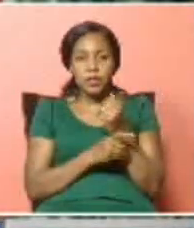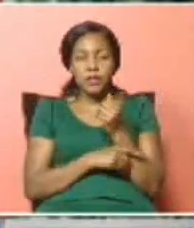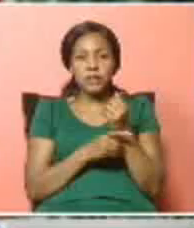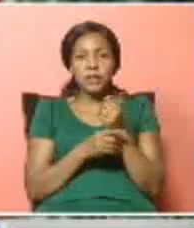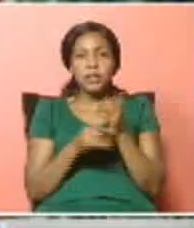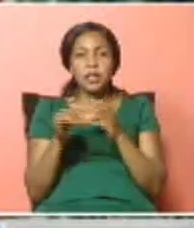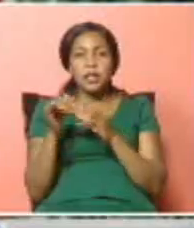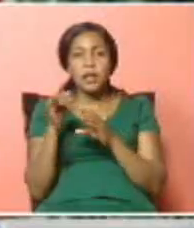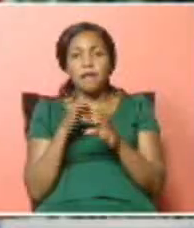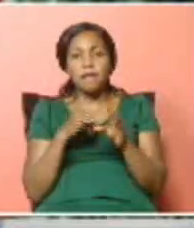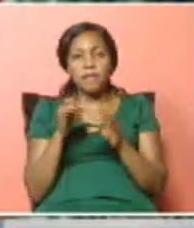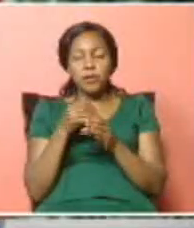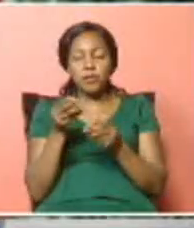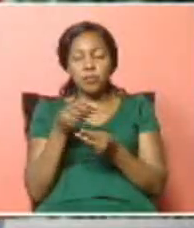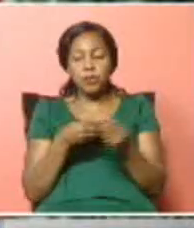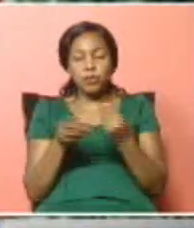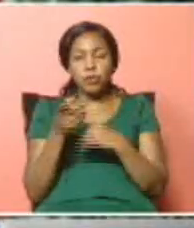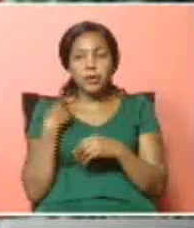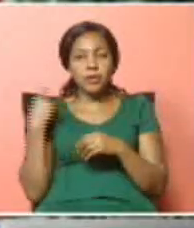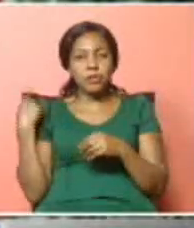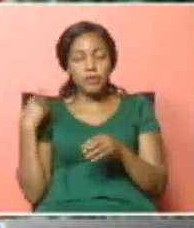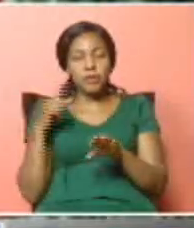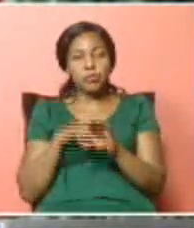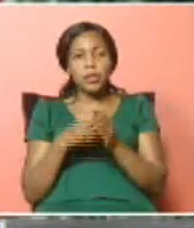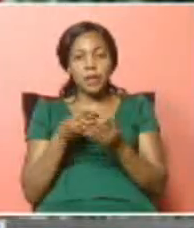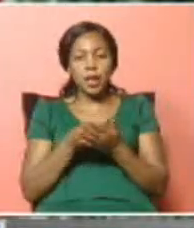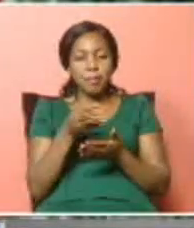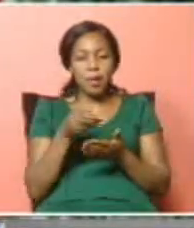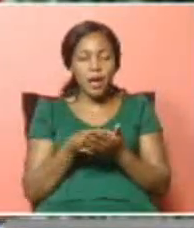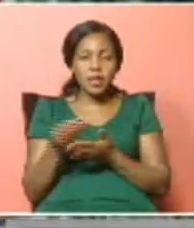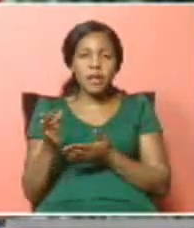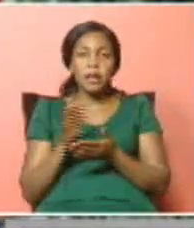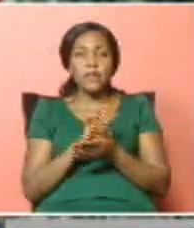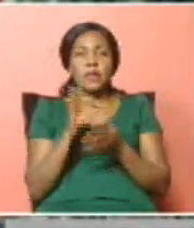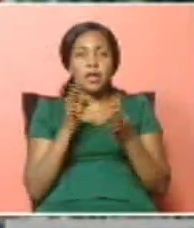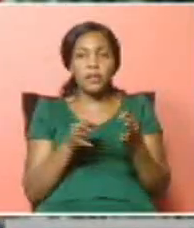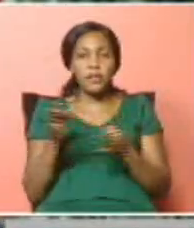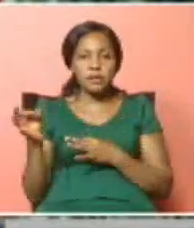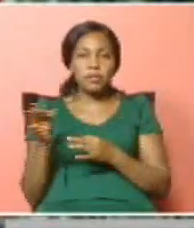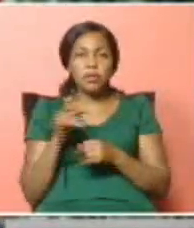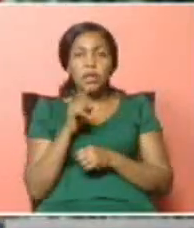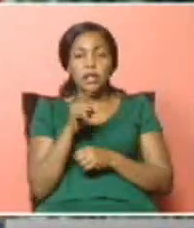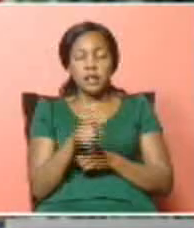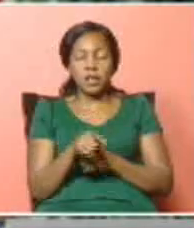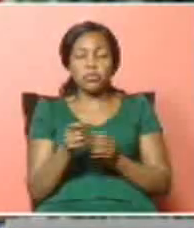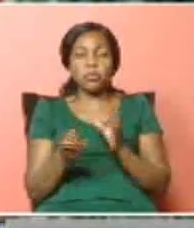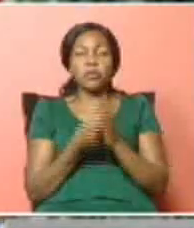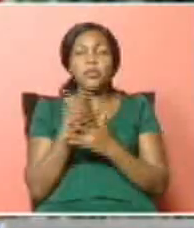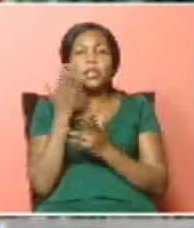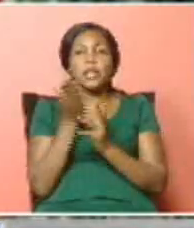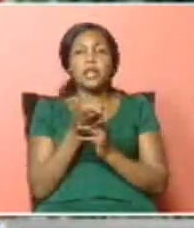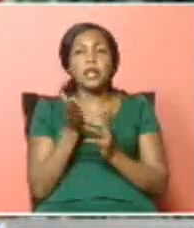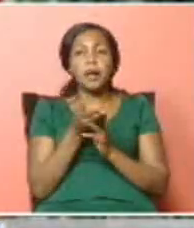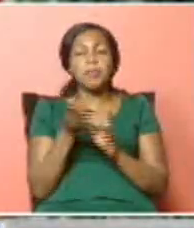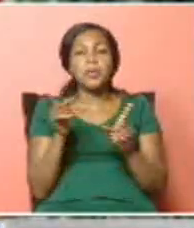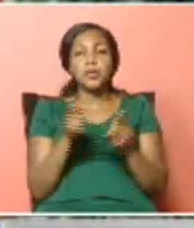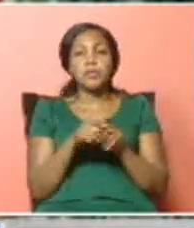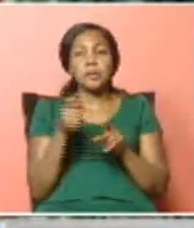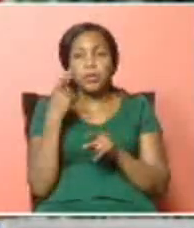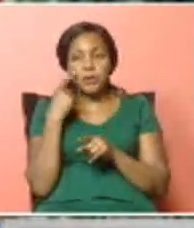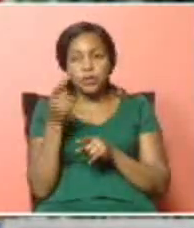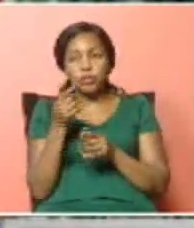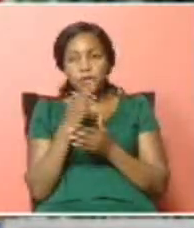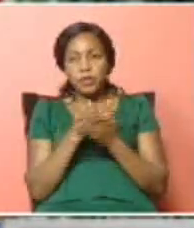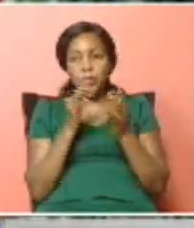involve procurement officers in the procurement processes. Of course, this brings in a gap. We saw an element of